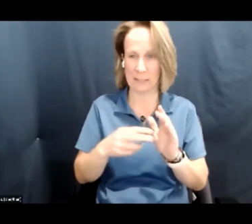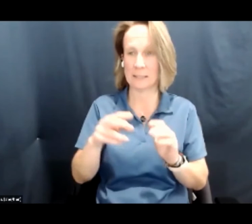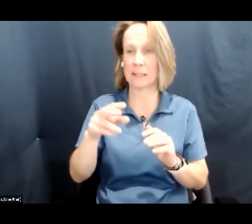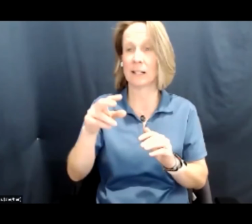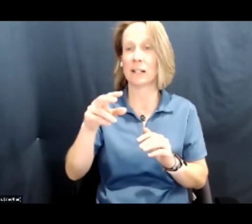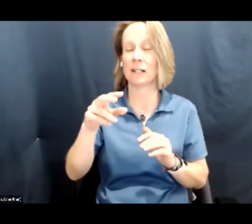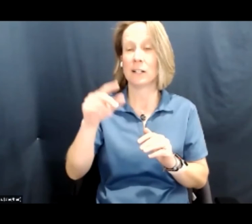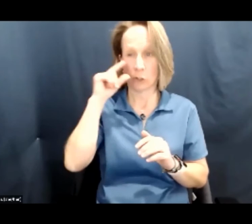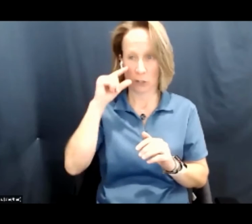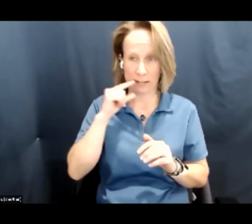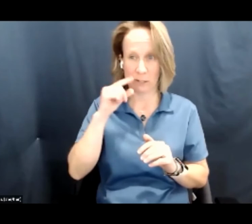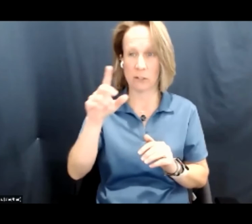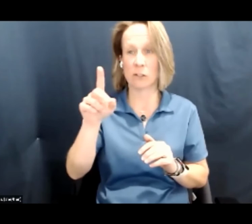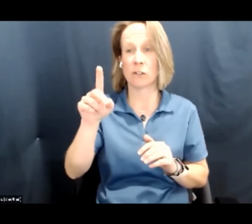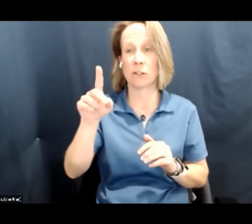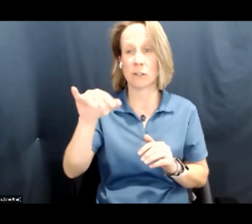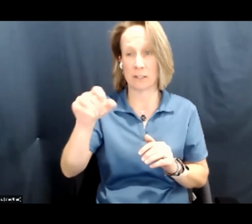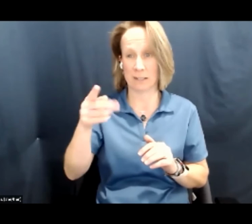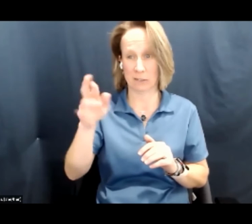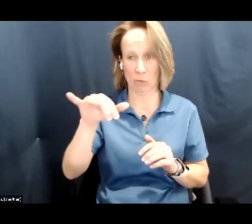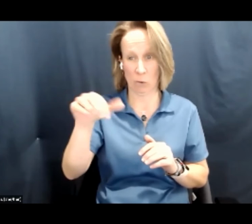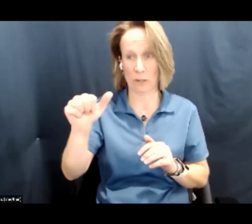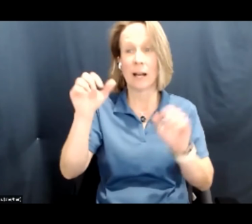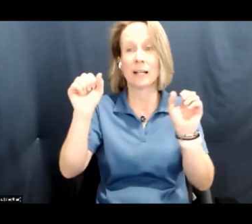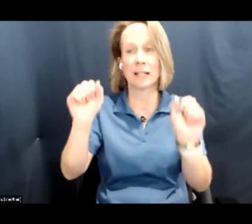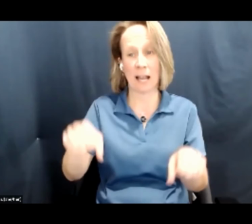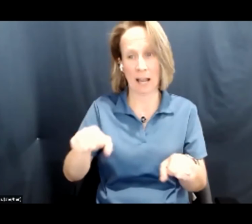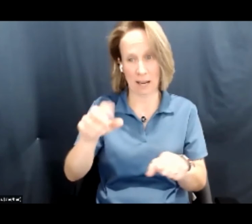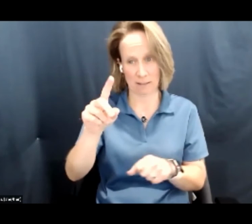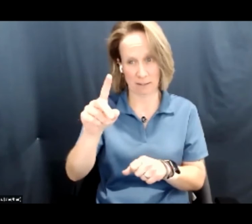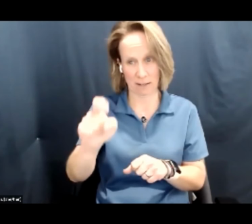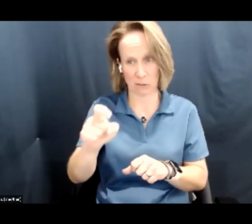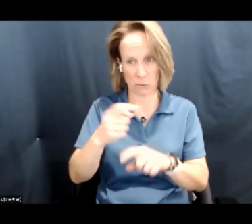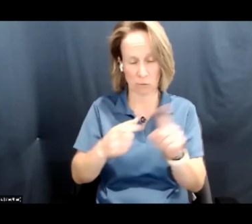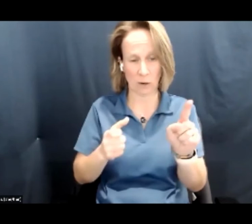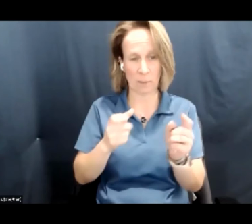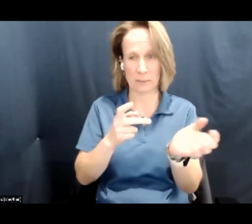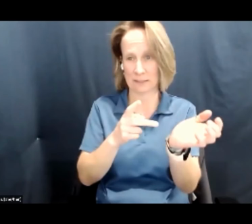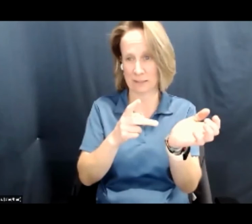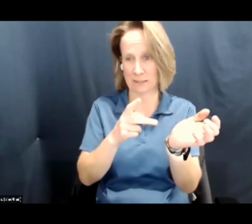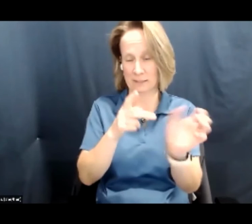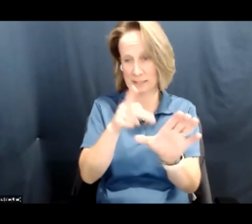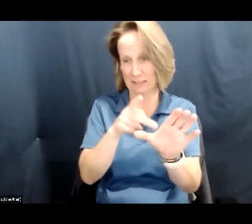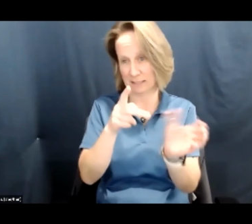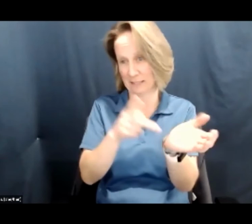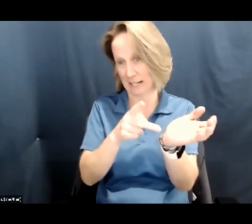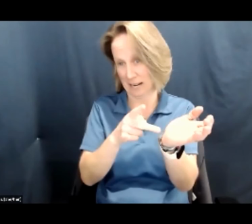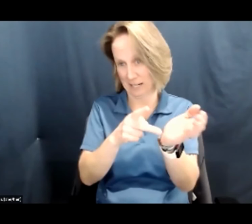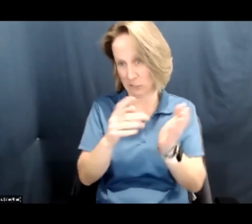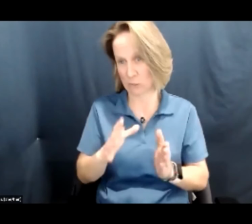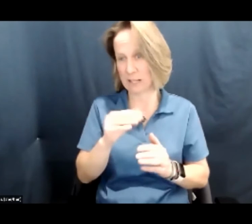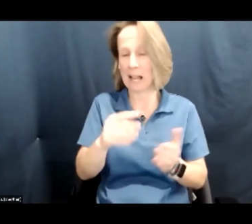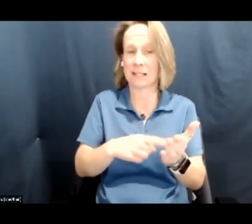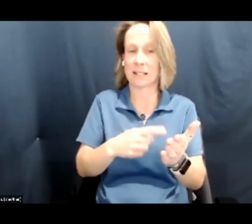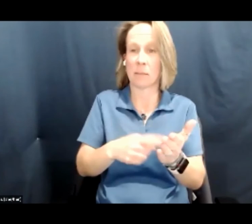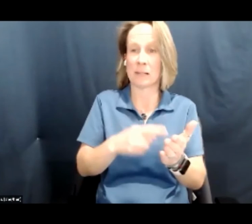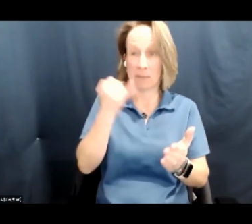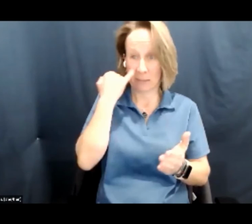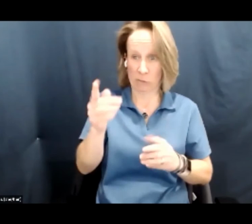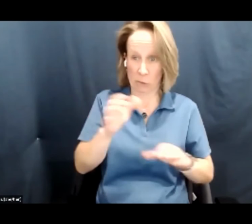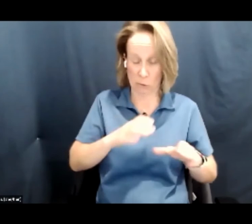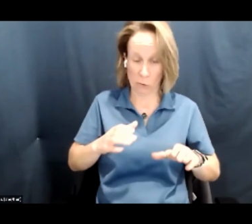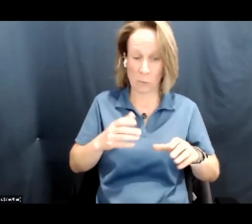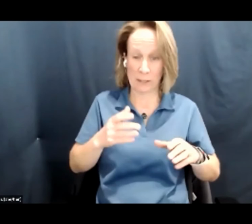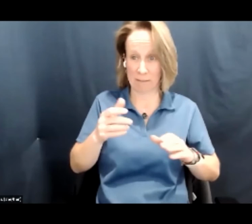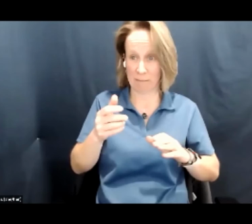be diagnosed by a psychiatrist. And oftentimes you do need to have this diagnosis when you're going through medical transition, right? So yeah,